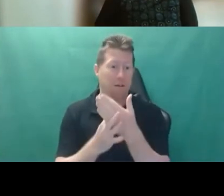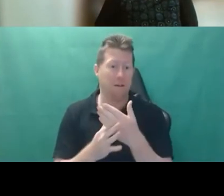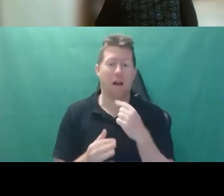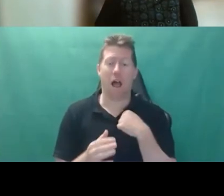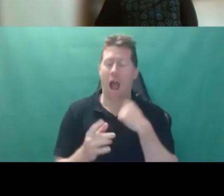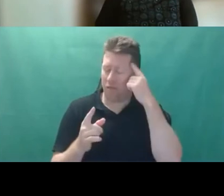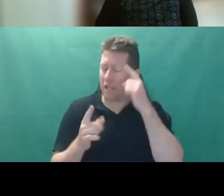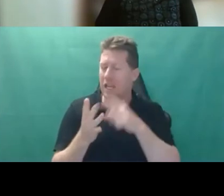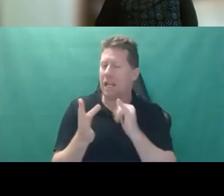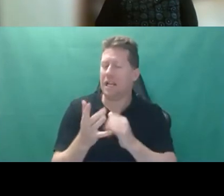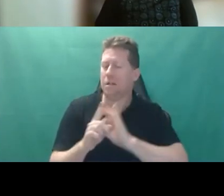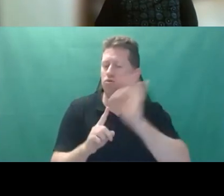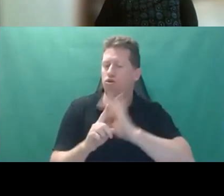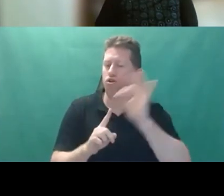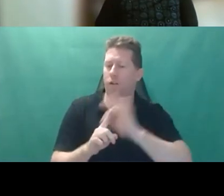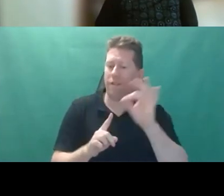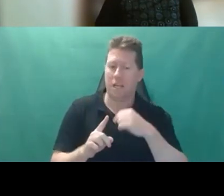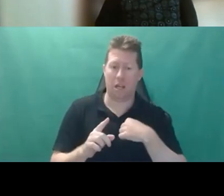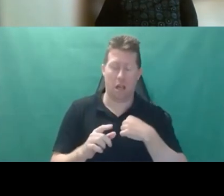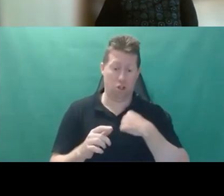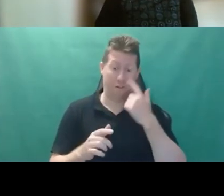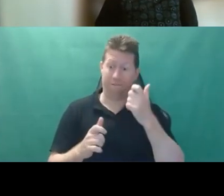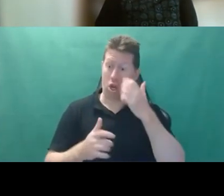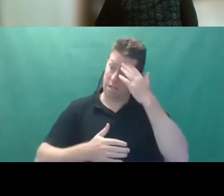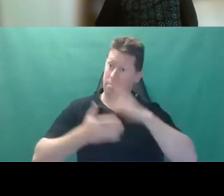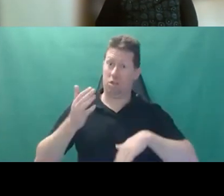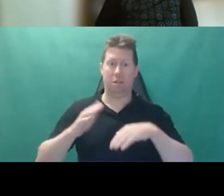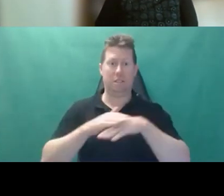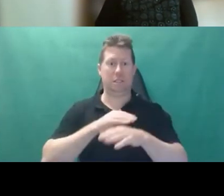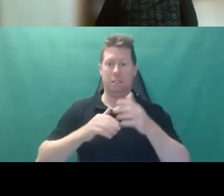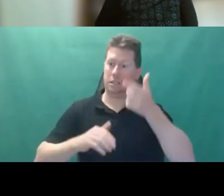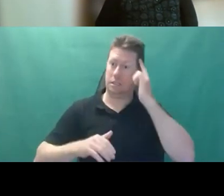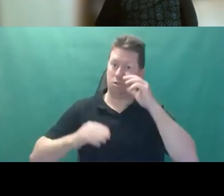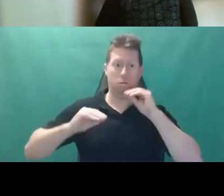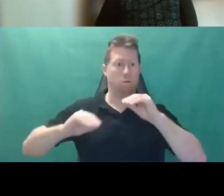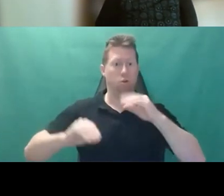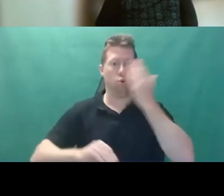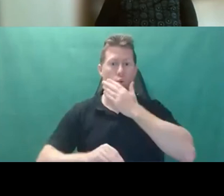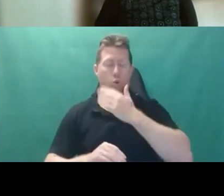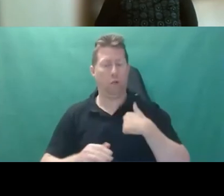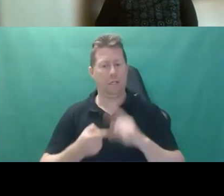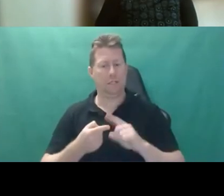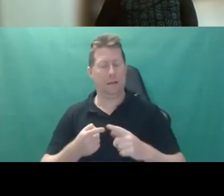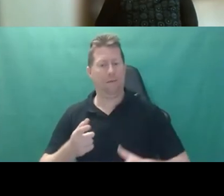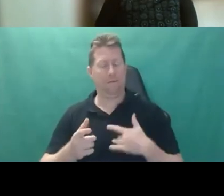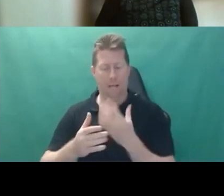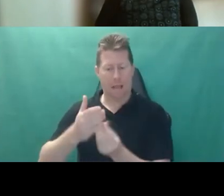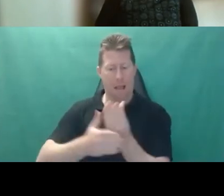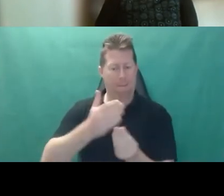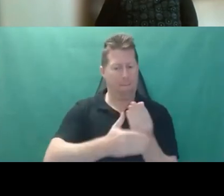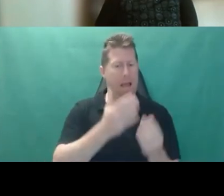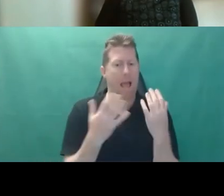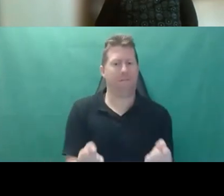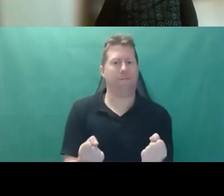I'm just with my own experience in teaching in school settings. I still feel as though there is gaps in terms of,